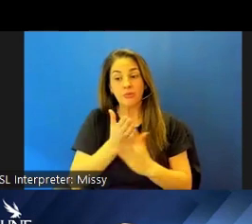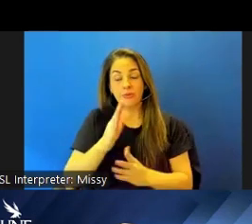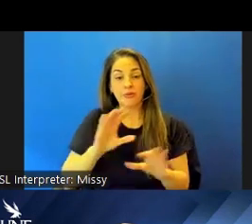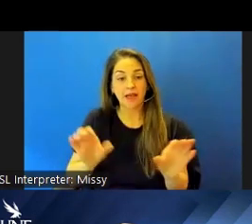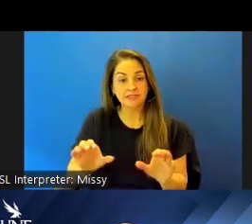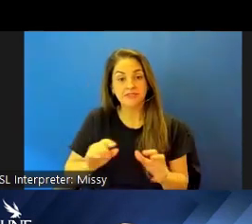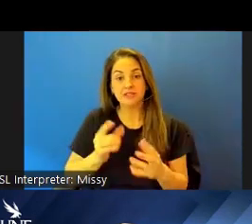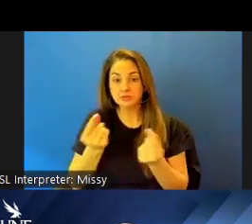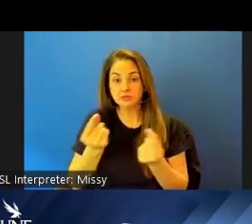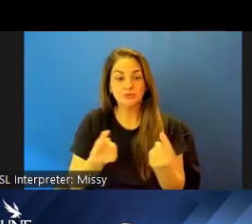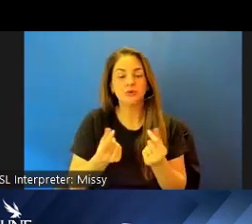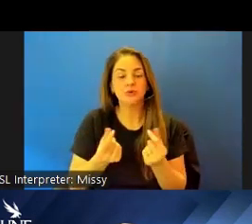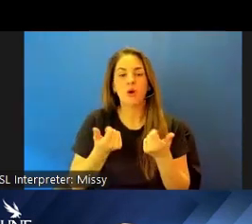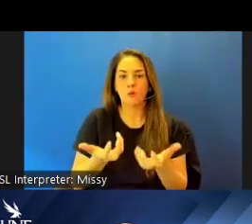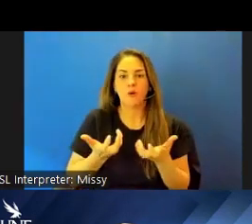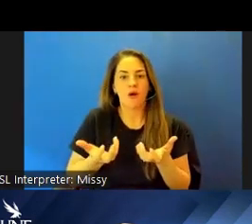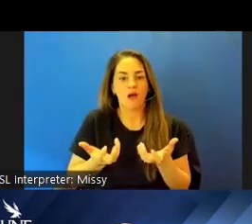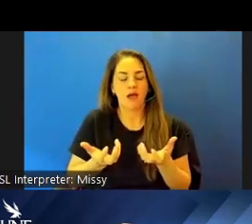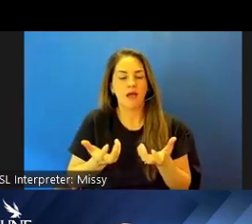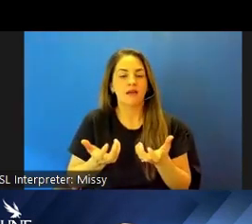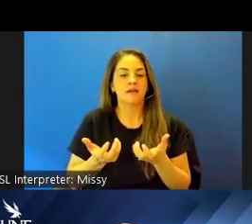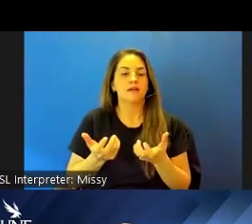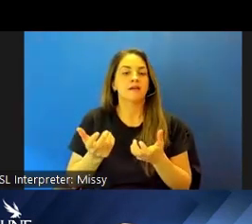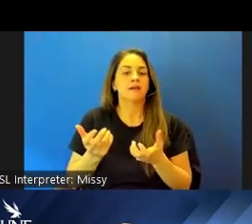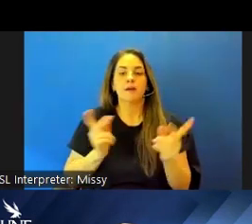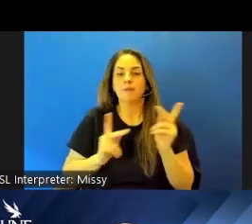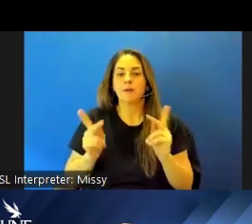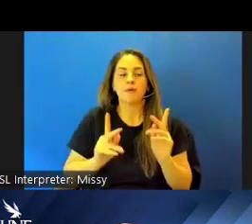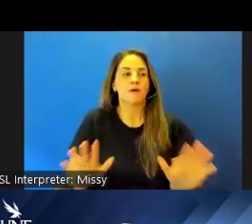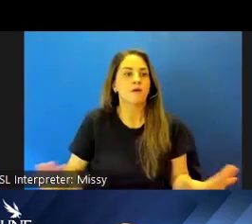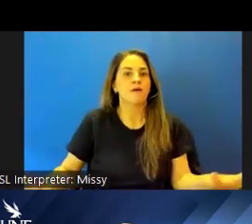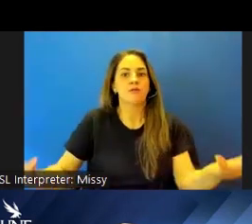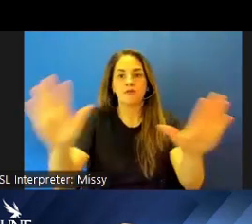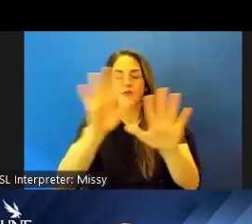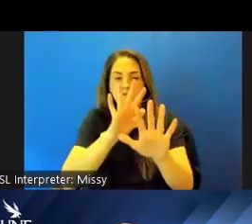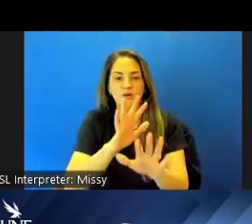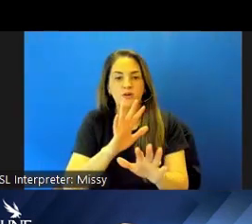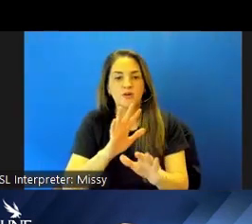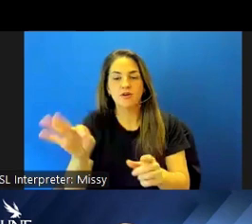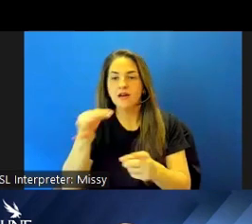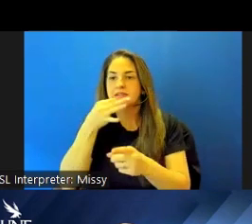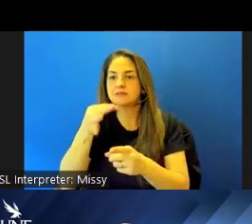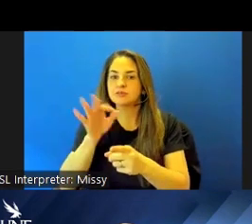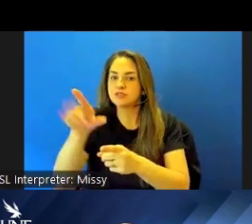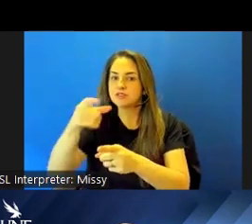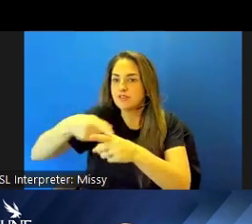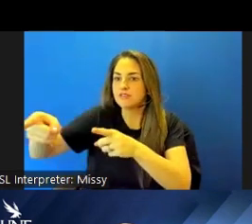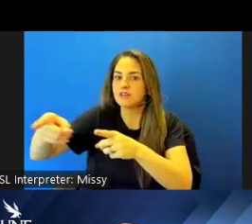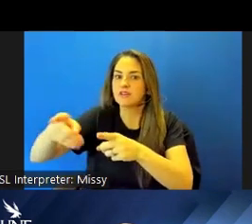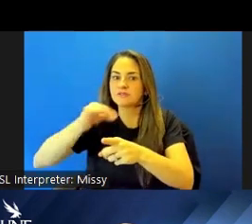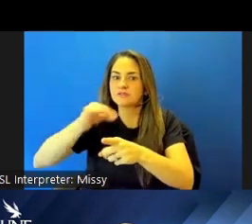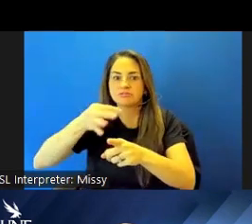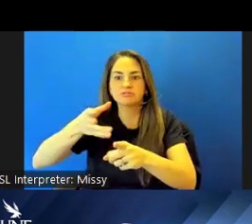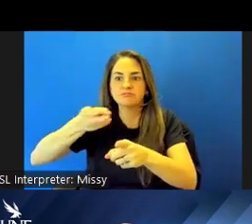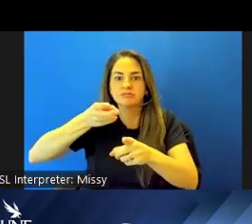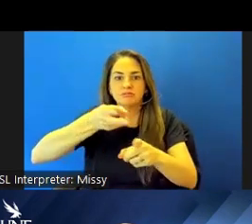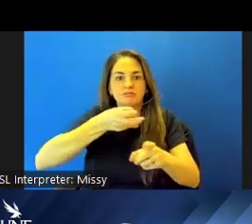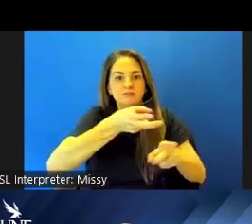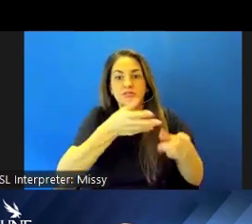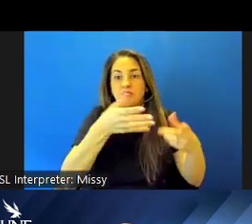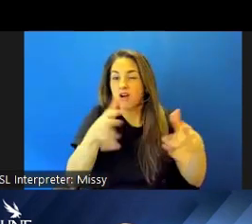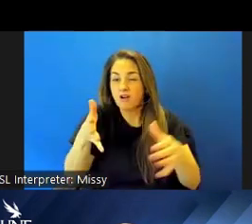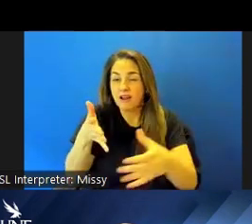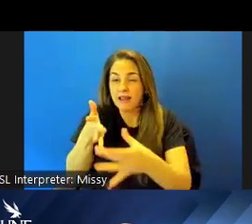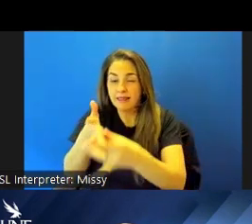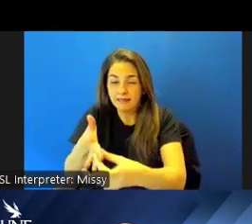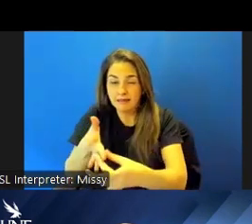to bring together people across our consortium that are experts in their own right, who are already doing and